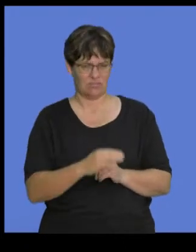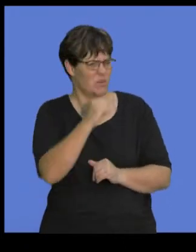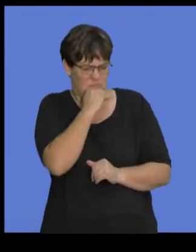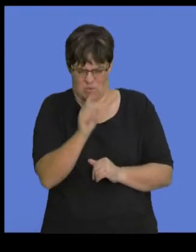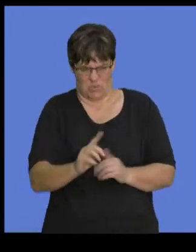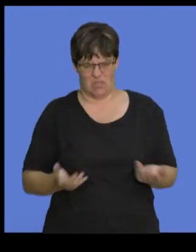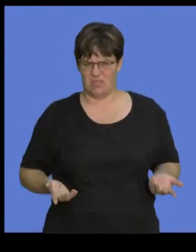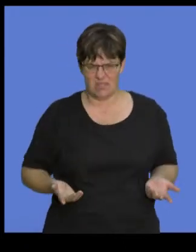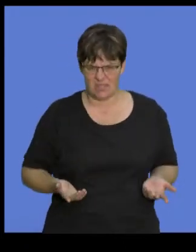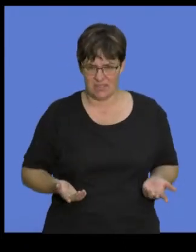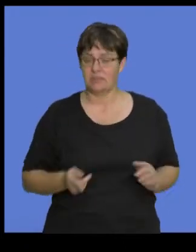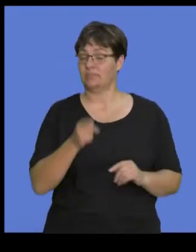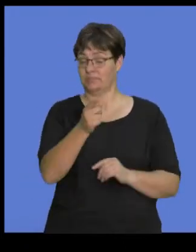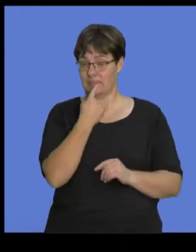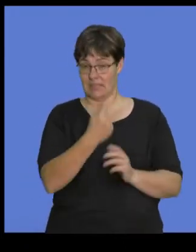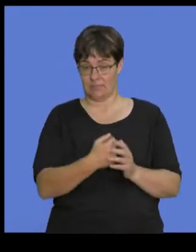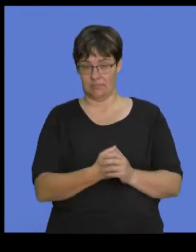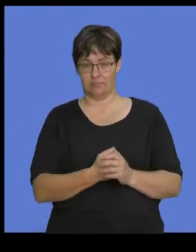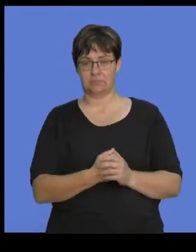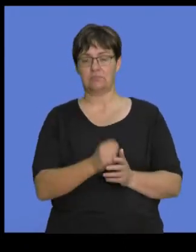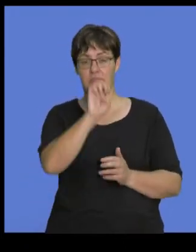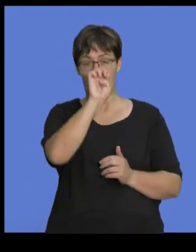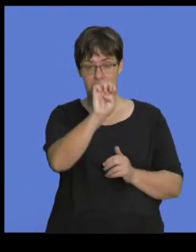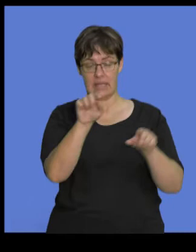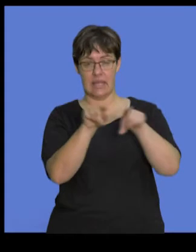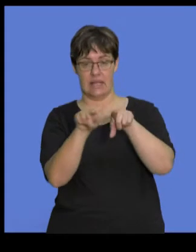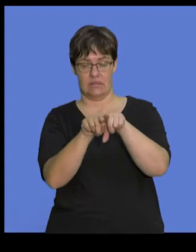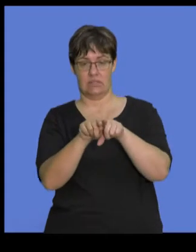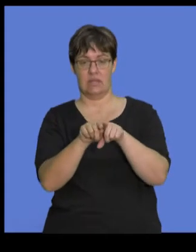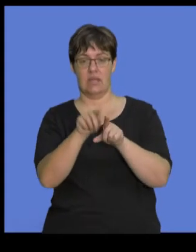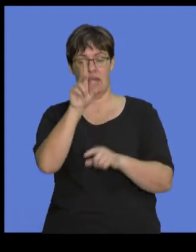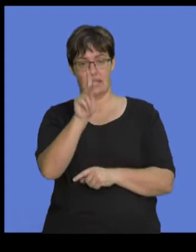that mean? It says here, we know that E is equals to